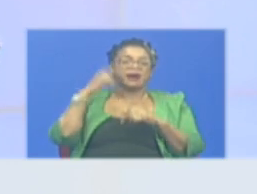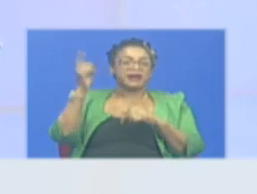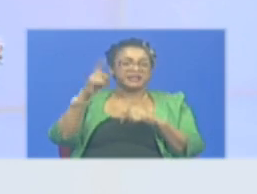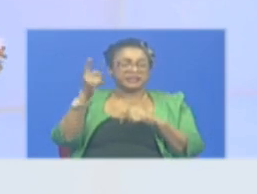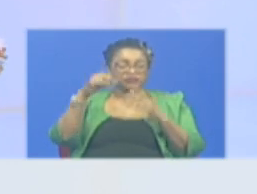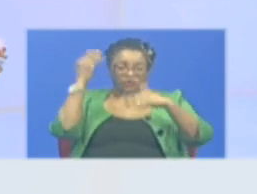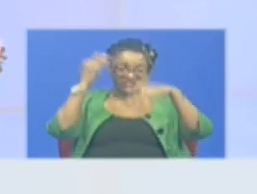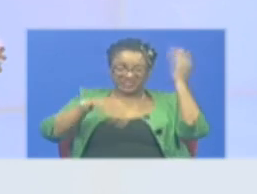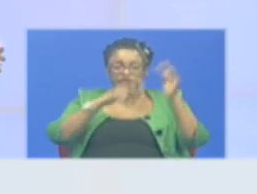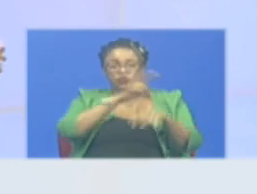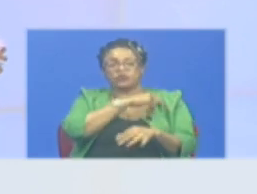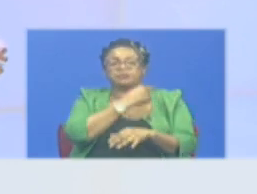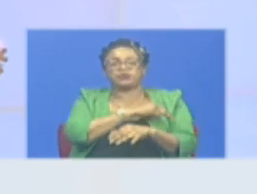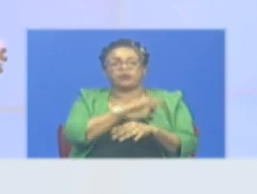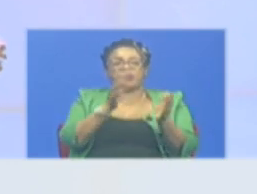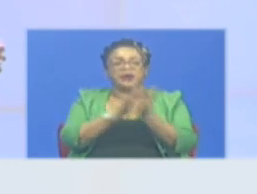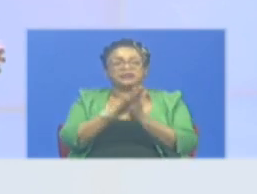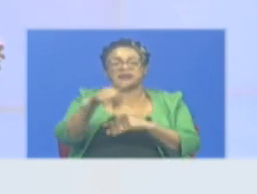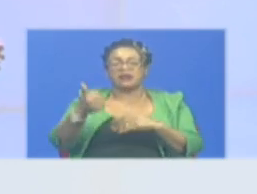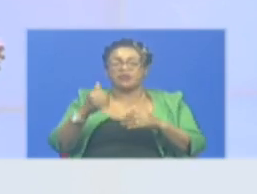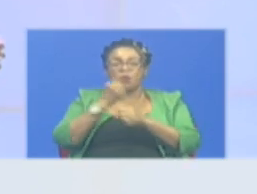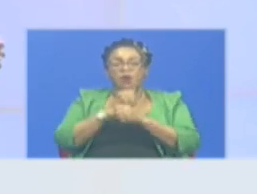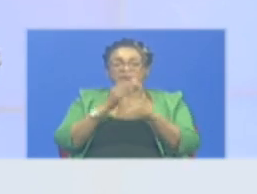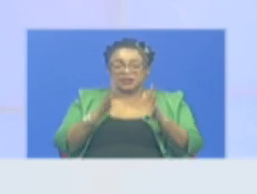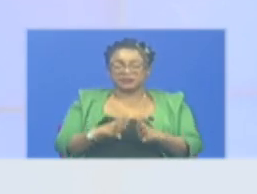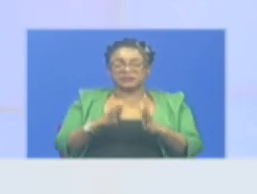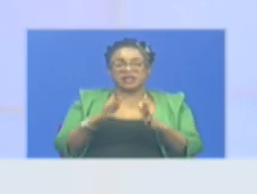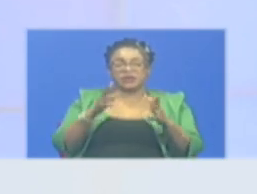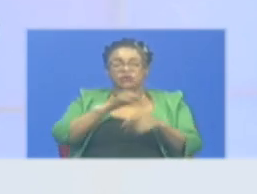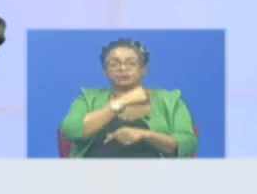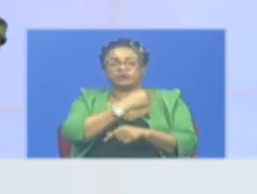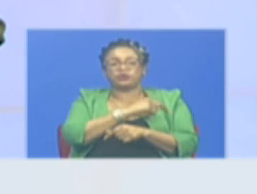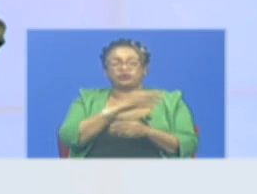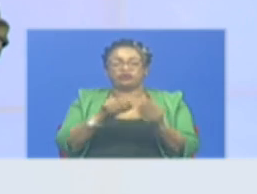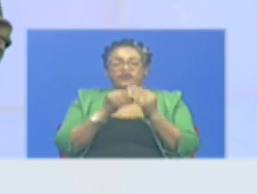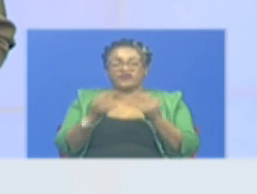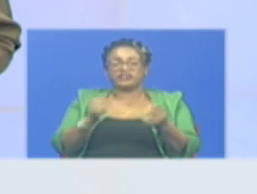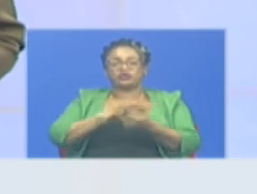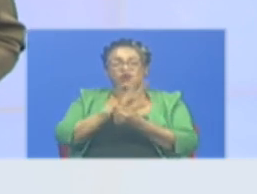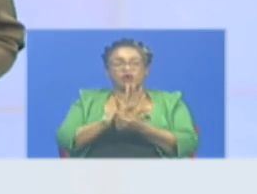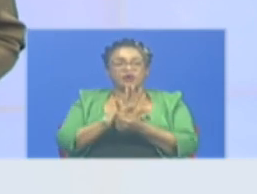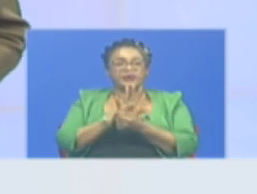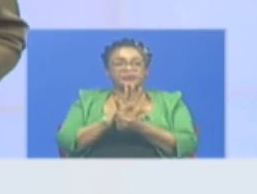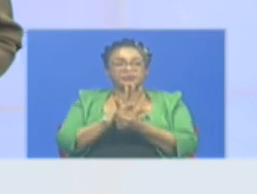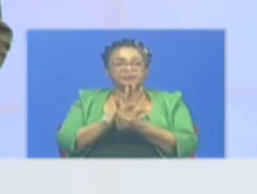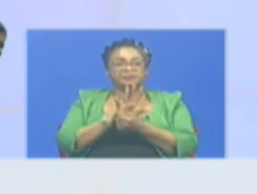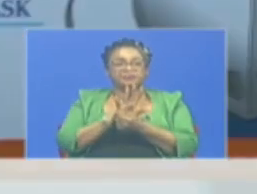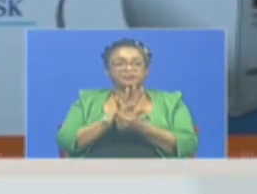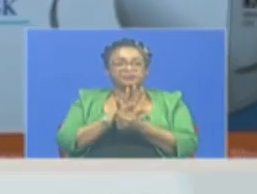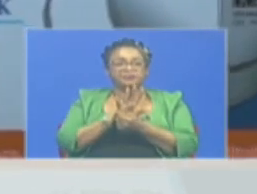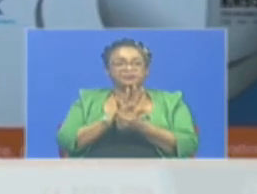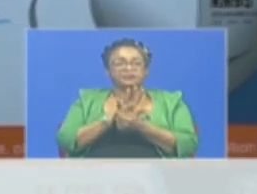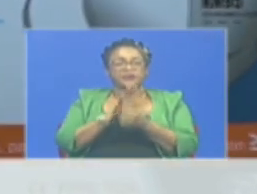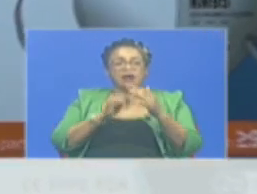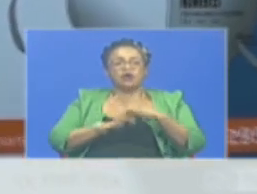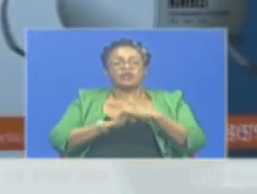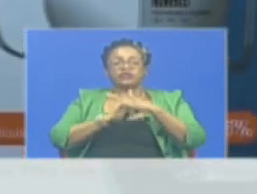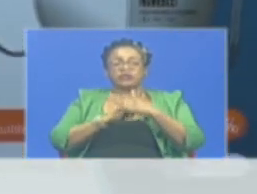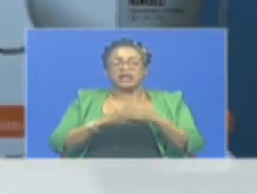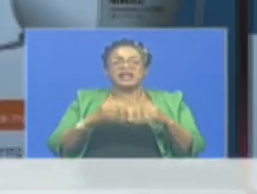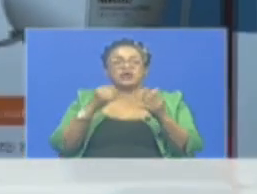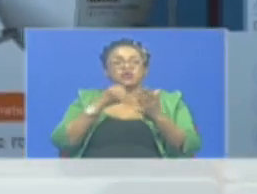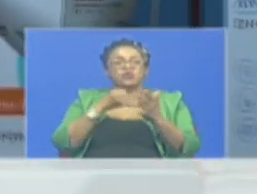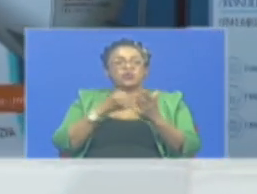equip frontline and other workers at the hospital in the fight against the coronavirus pandemic. The donation, which includes